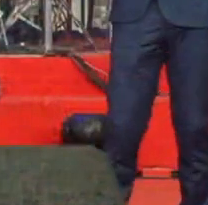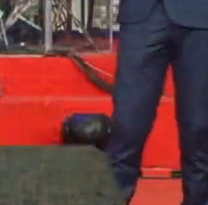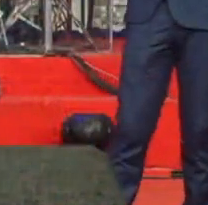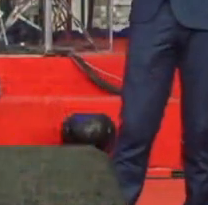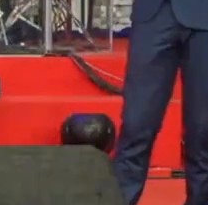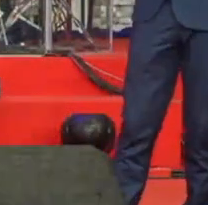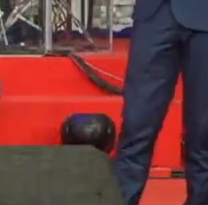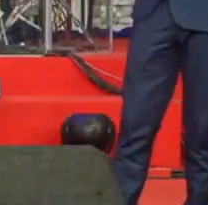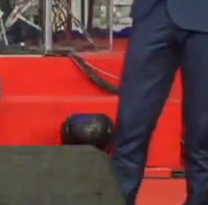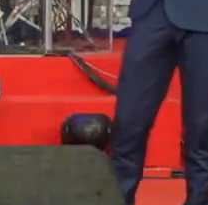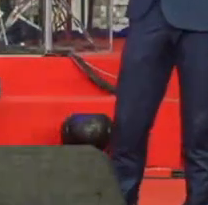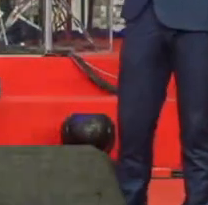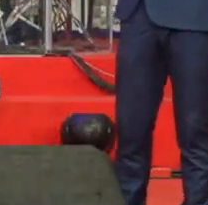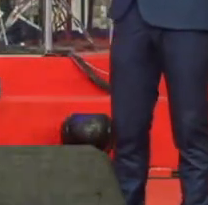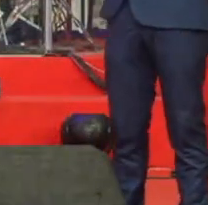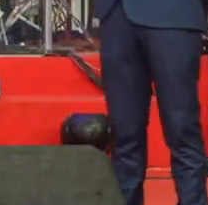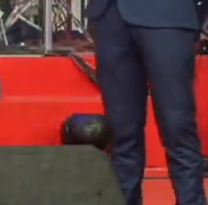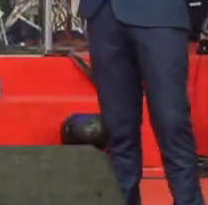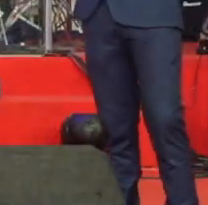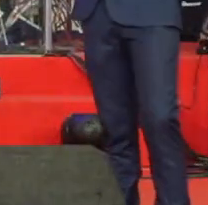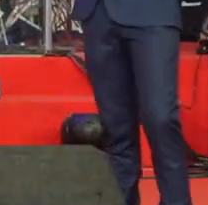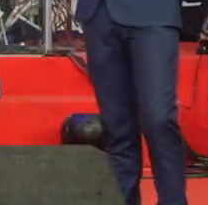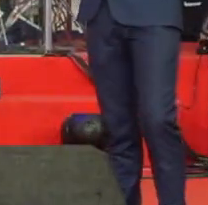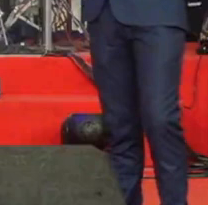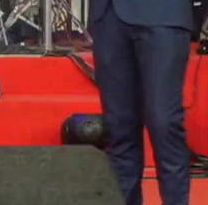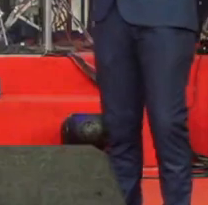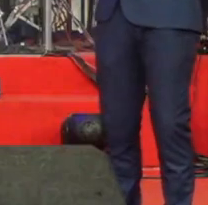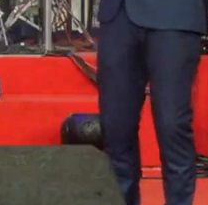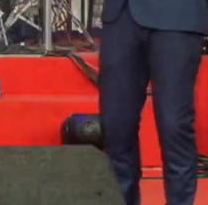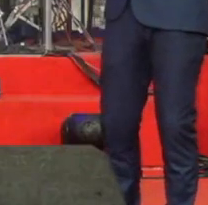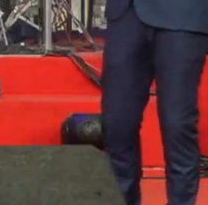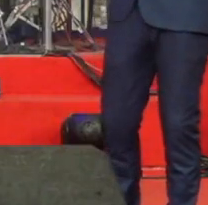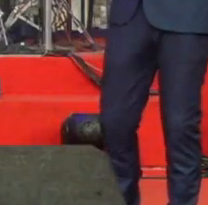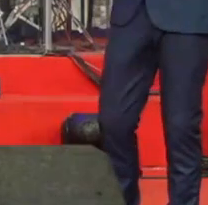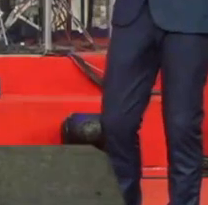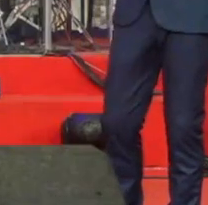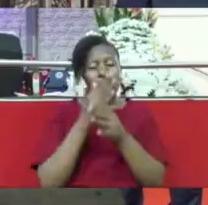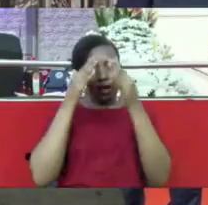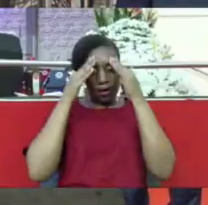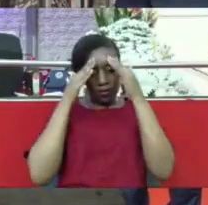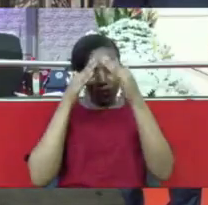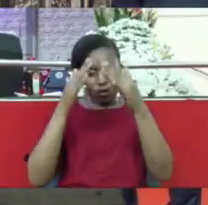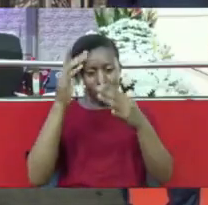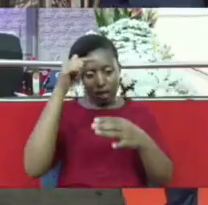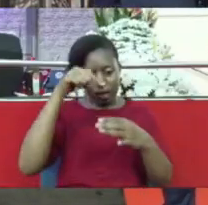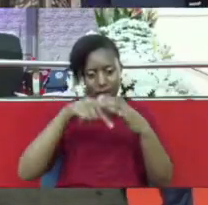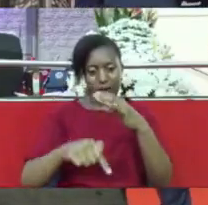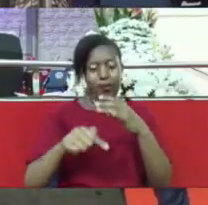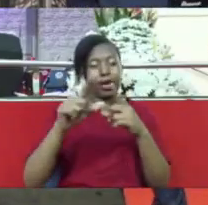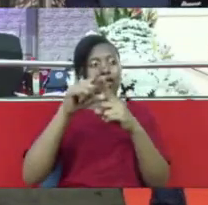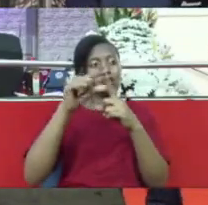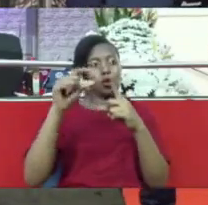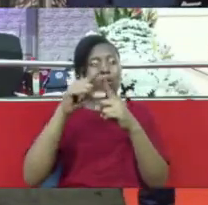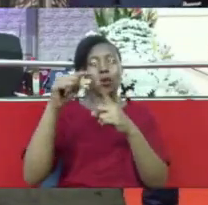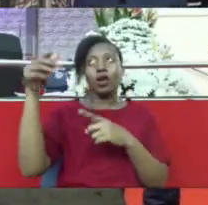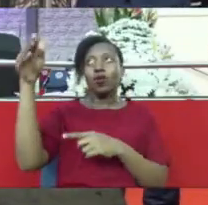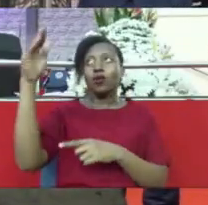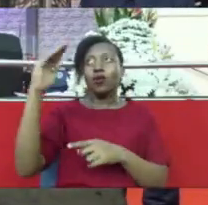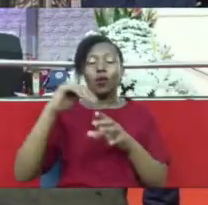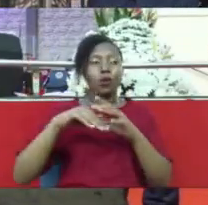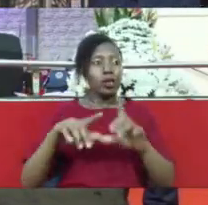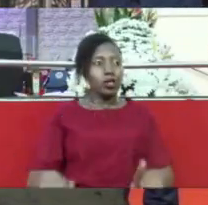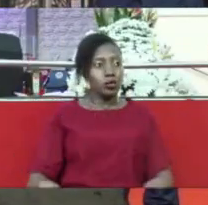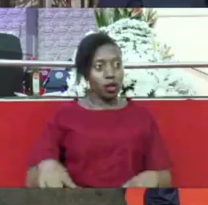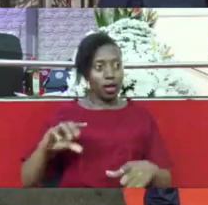Wakanisa tunahitaji kujificha. And soak in the word of God. Na tuingie kwenye neno la Mungu. Into our lives. Katika maisha